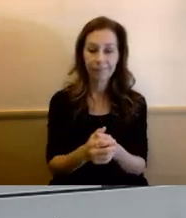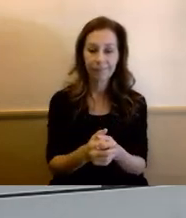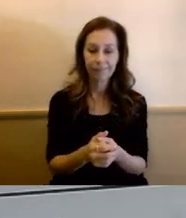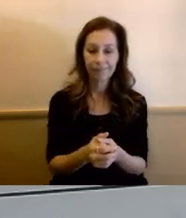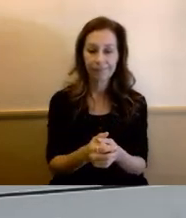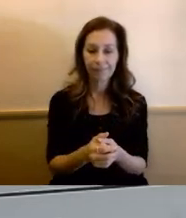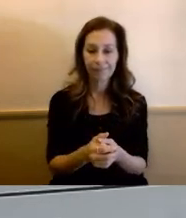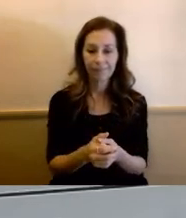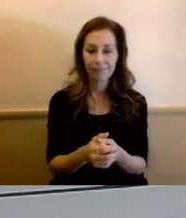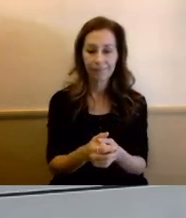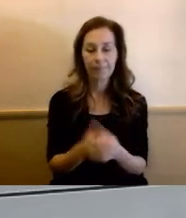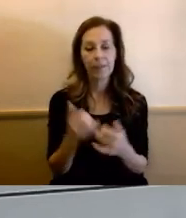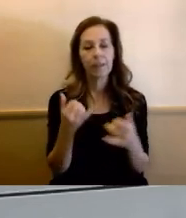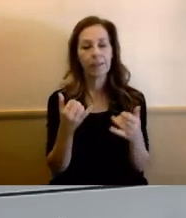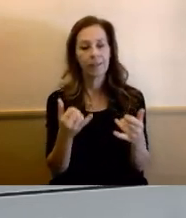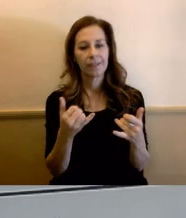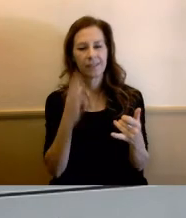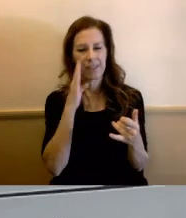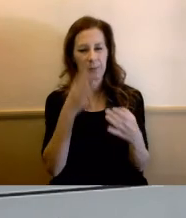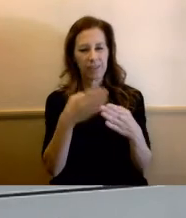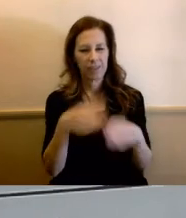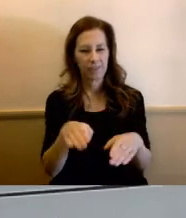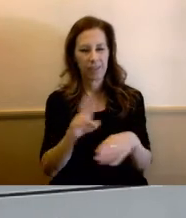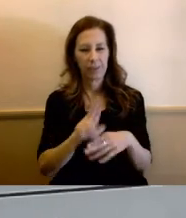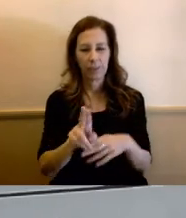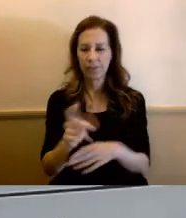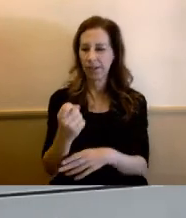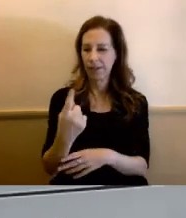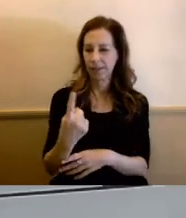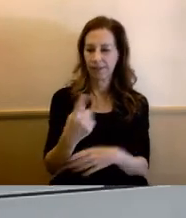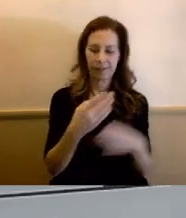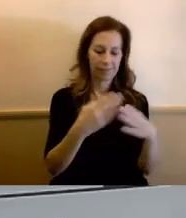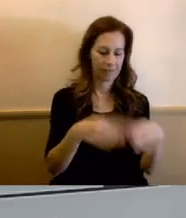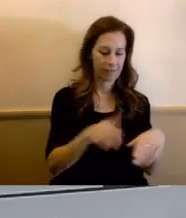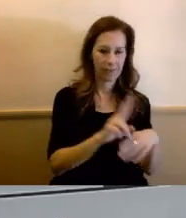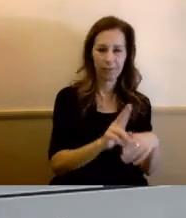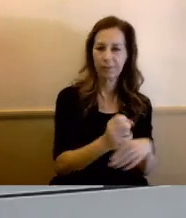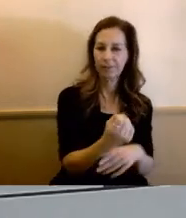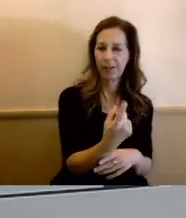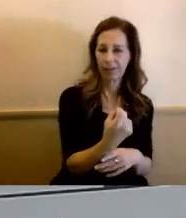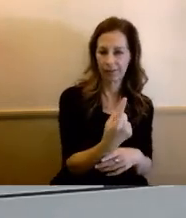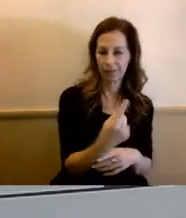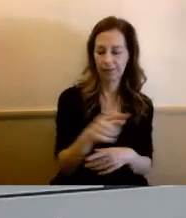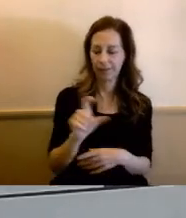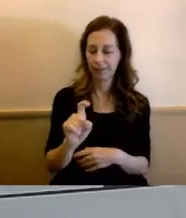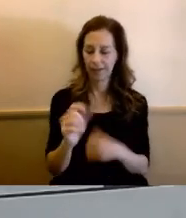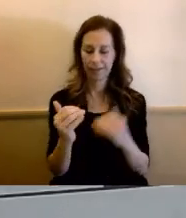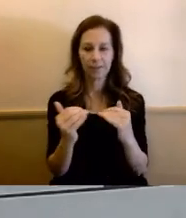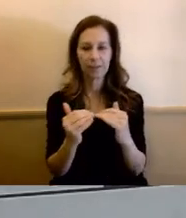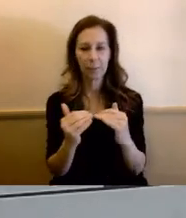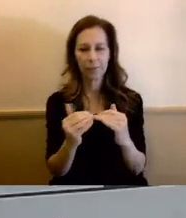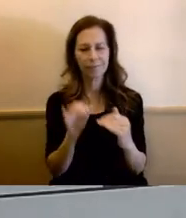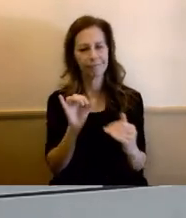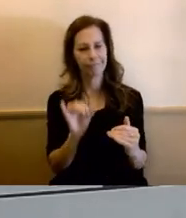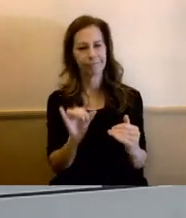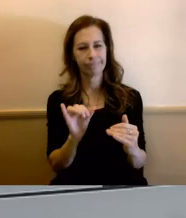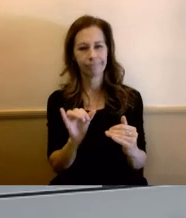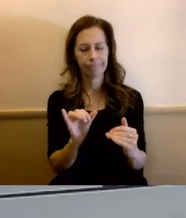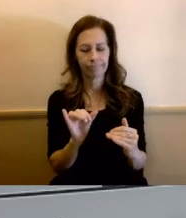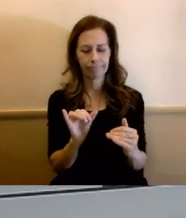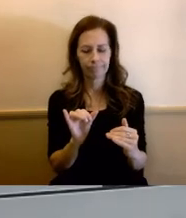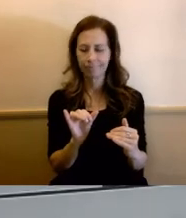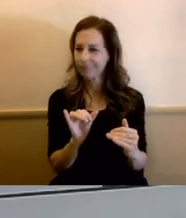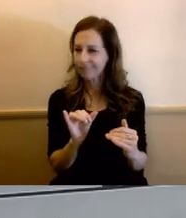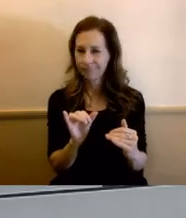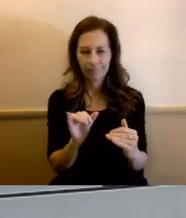Now I'm going to divide by 11. Divide by 11. X equals, I don't really know